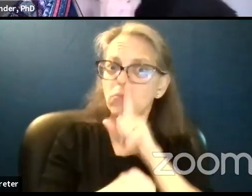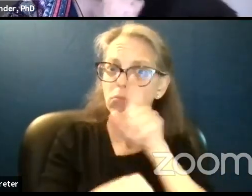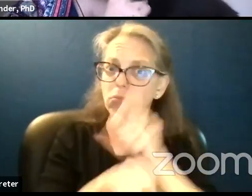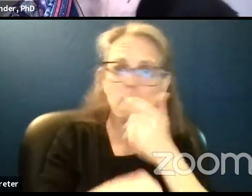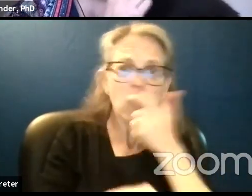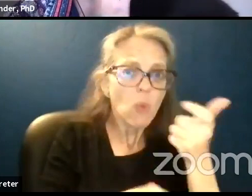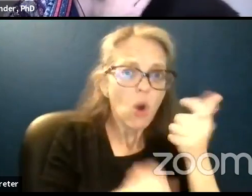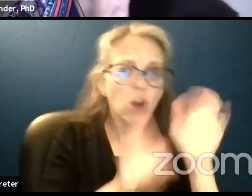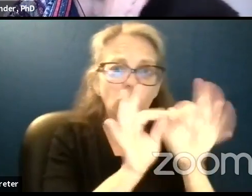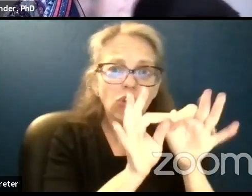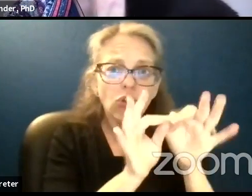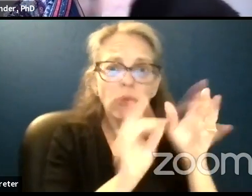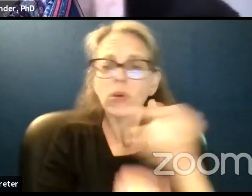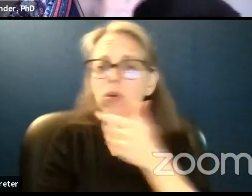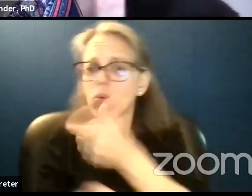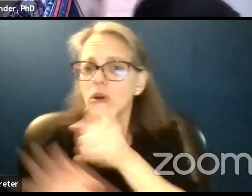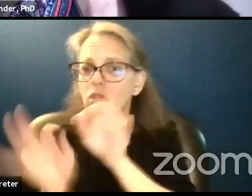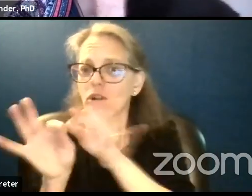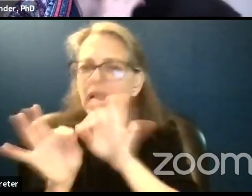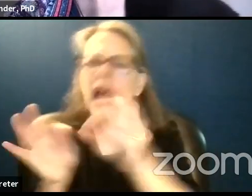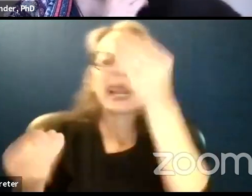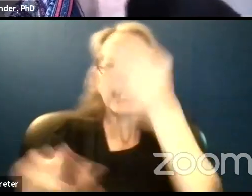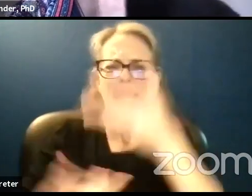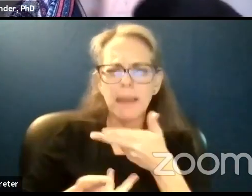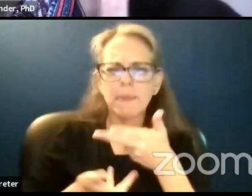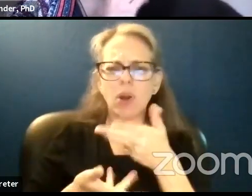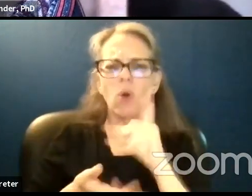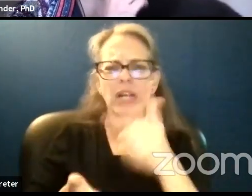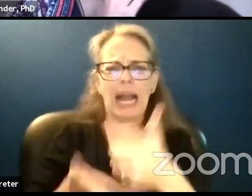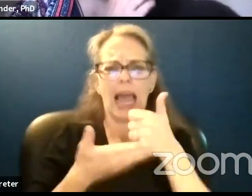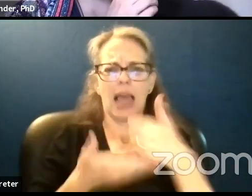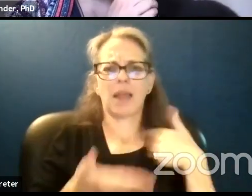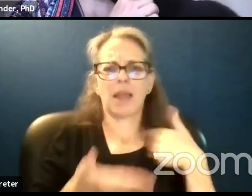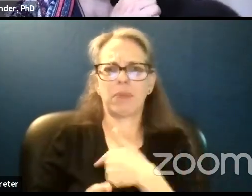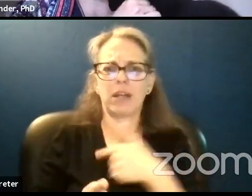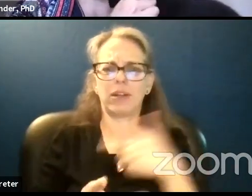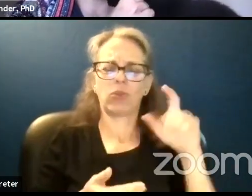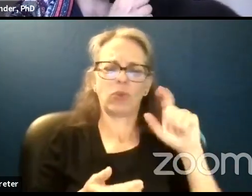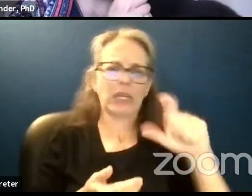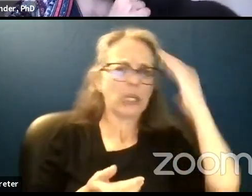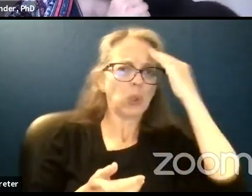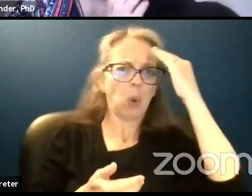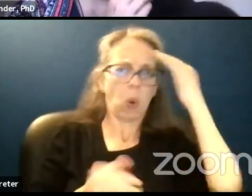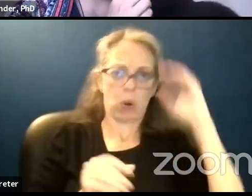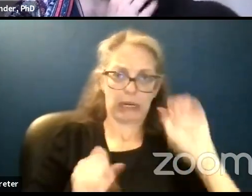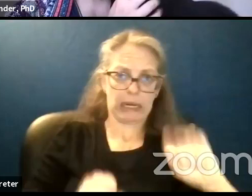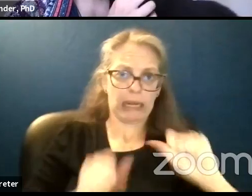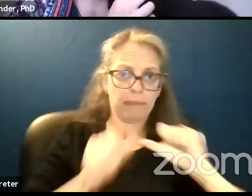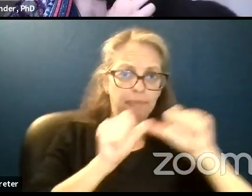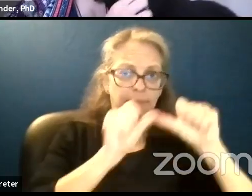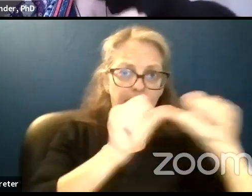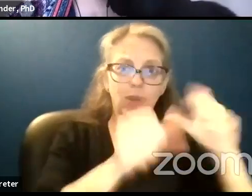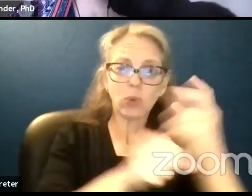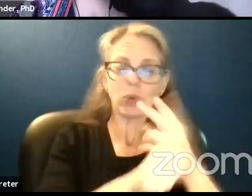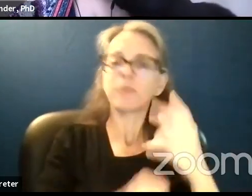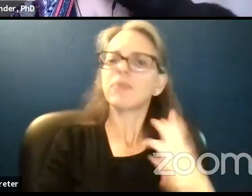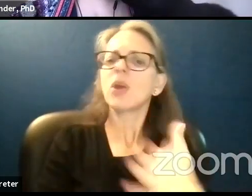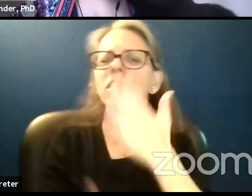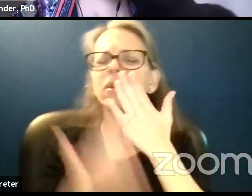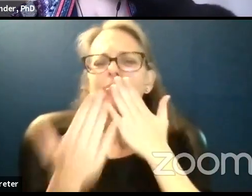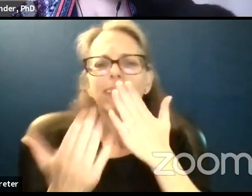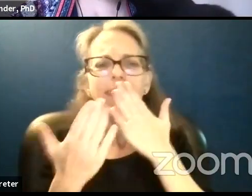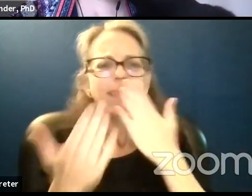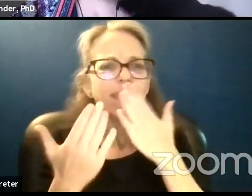please let us know in the comments, because that really helps us keep them going to know who's using them. And that's all I have. So thanks for